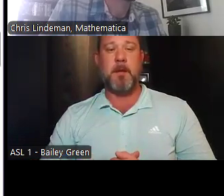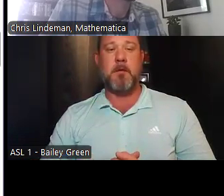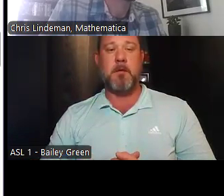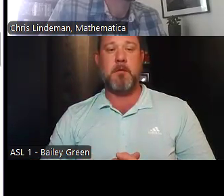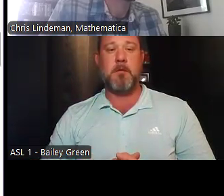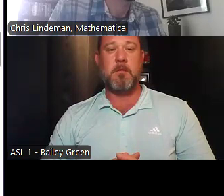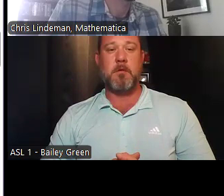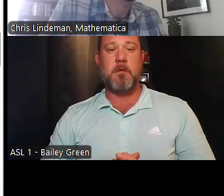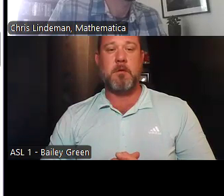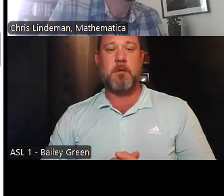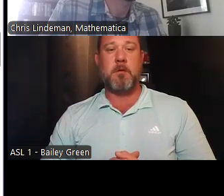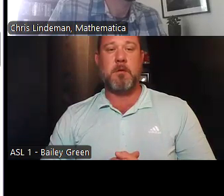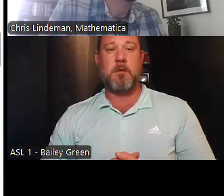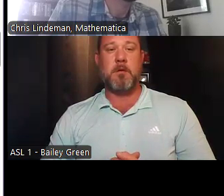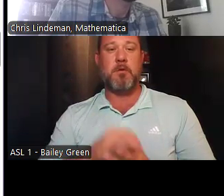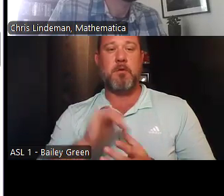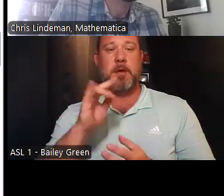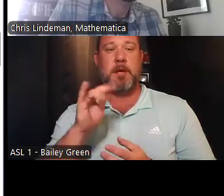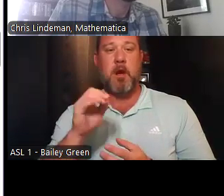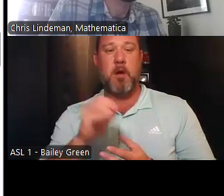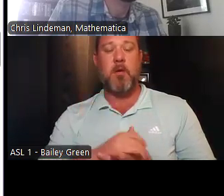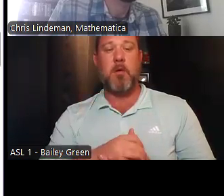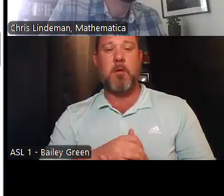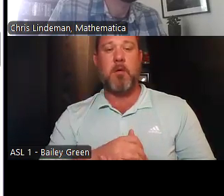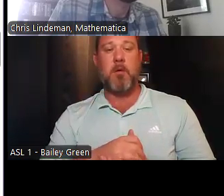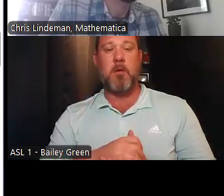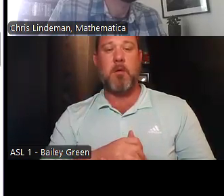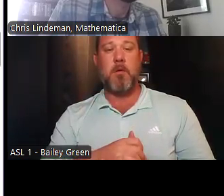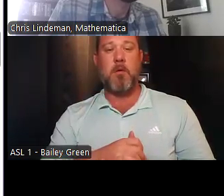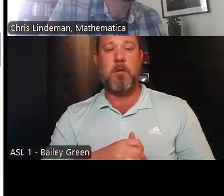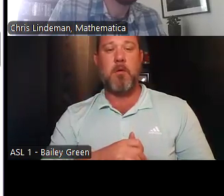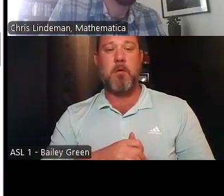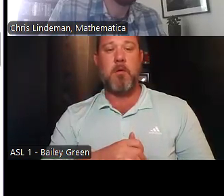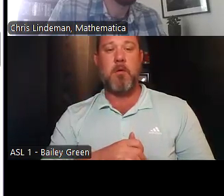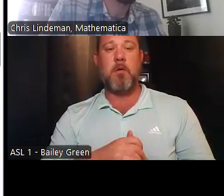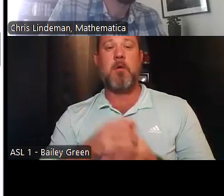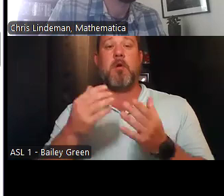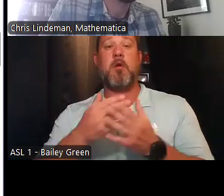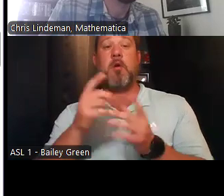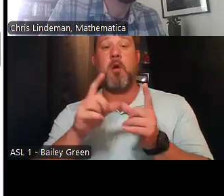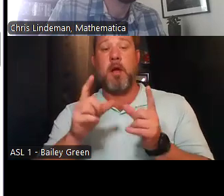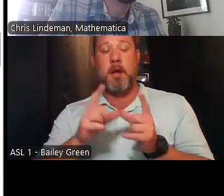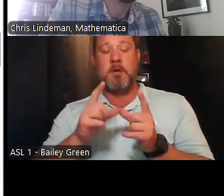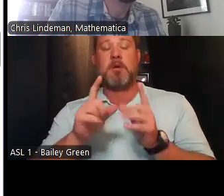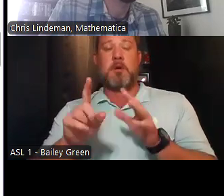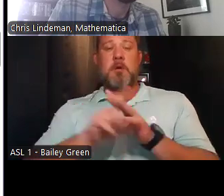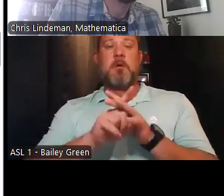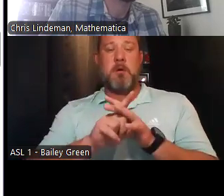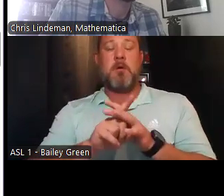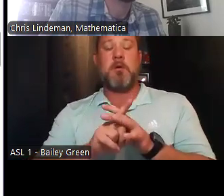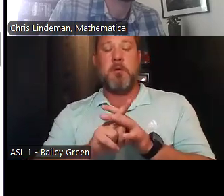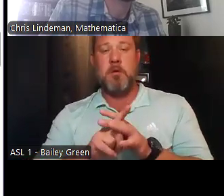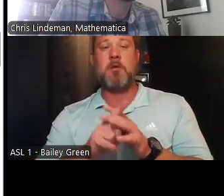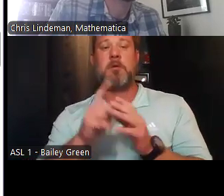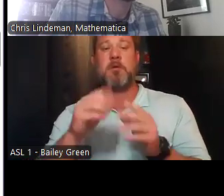And if I switch to Inyo County, you'll see that a new location pops up here, indicating that this one